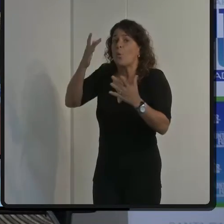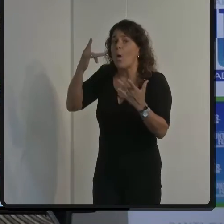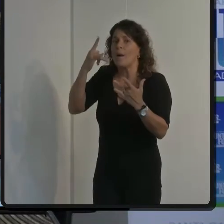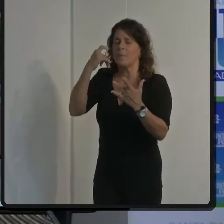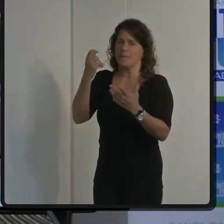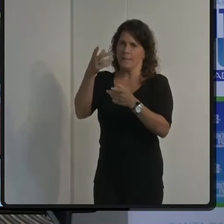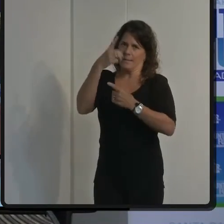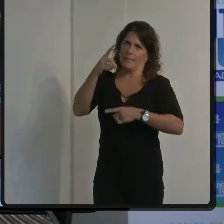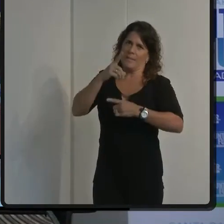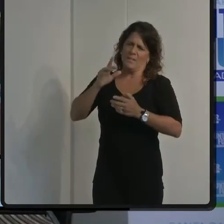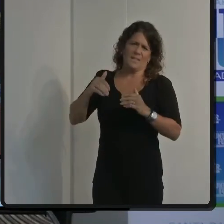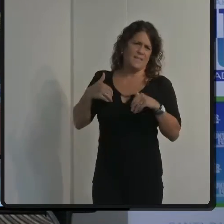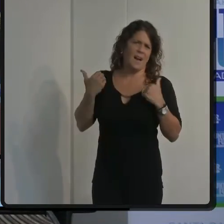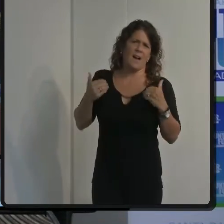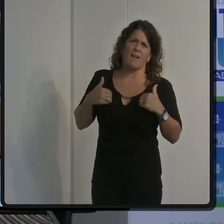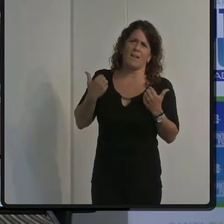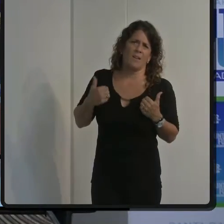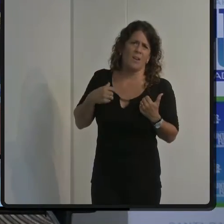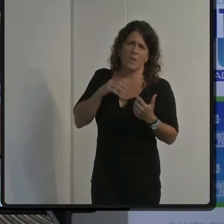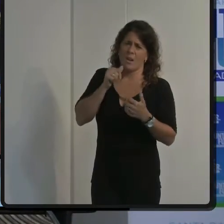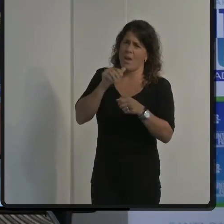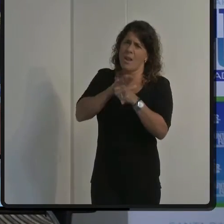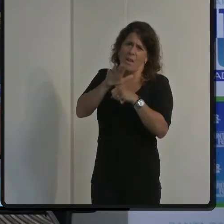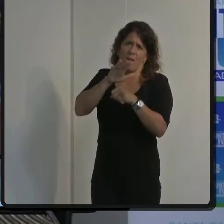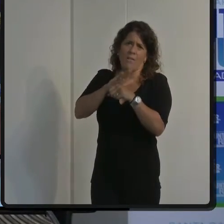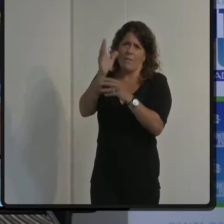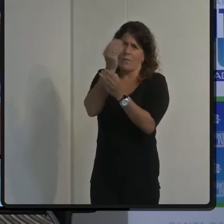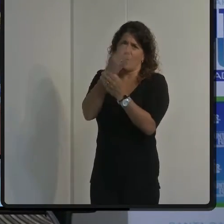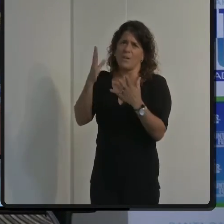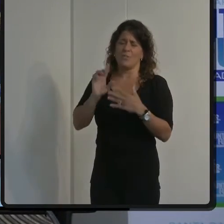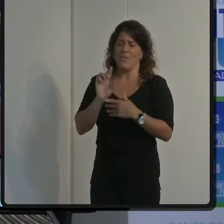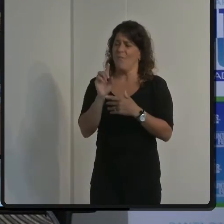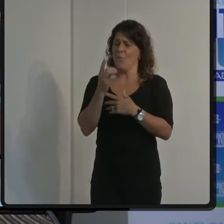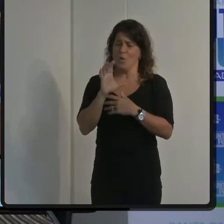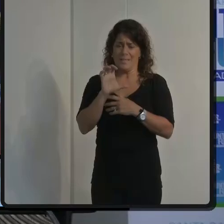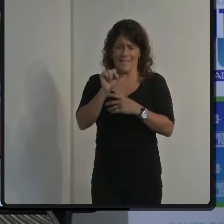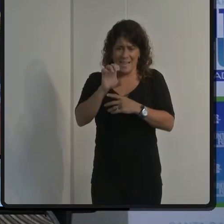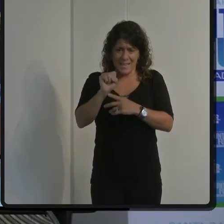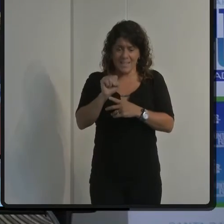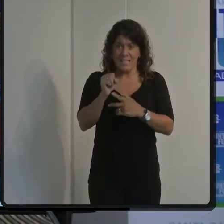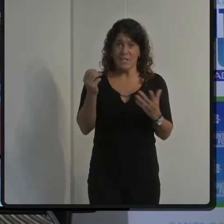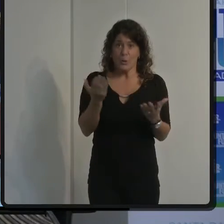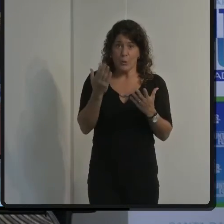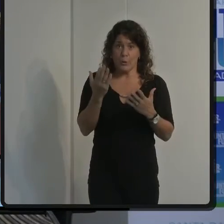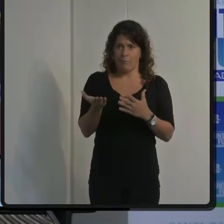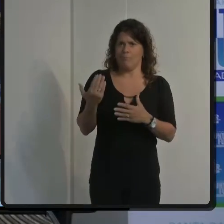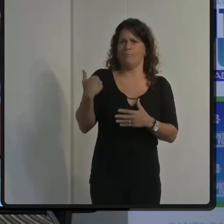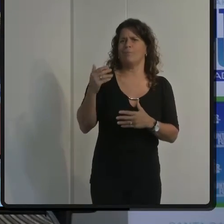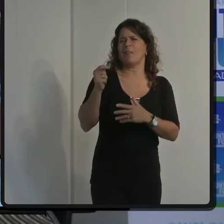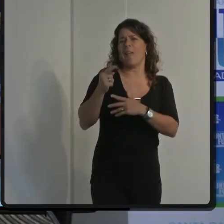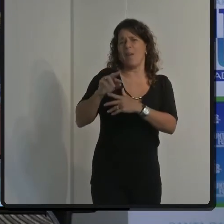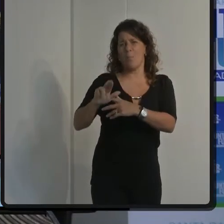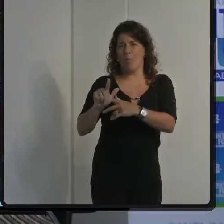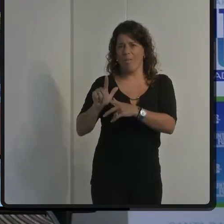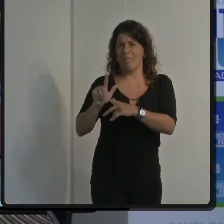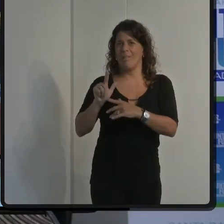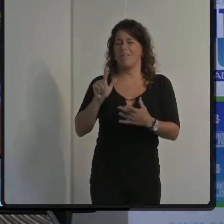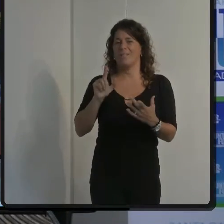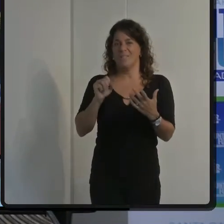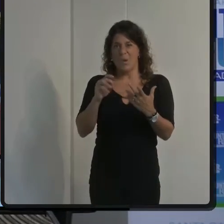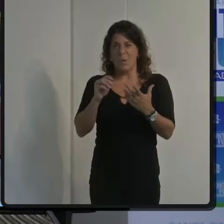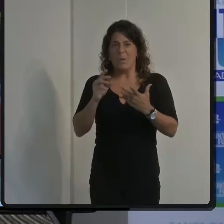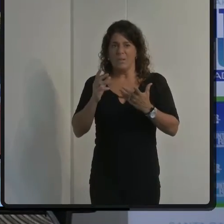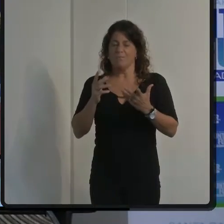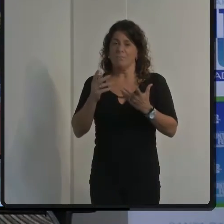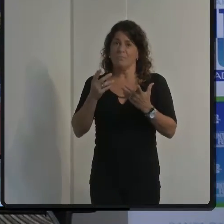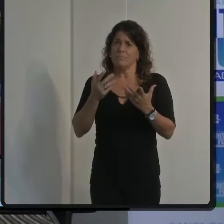young. We've only had our first case here in early April, so